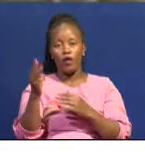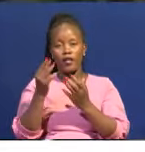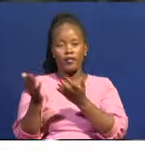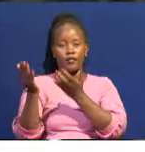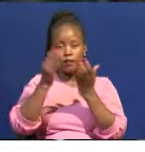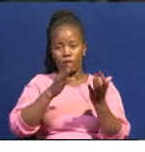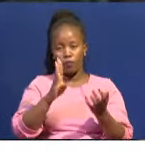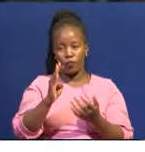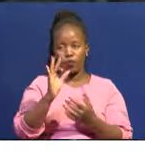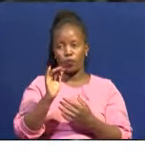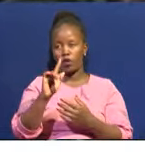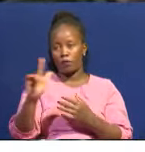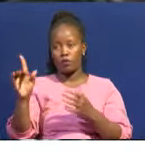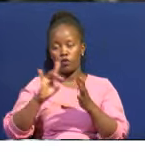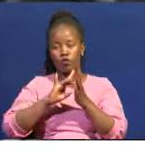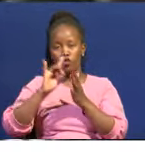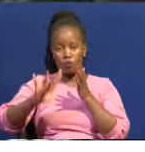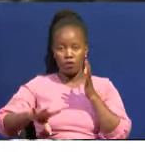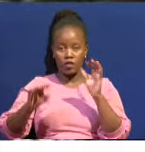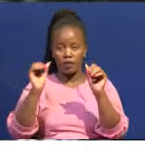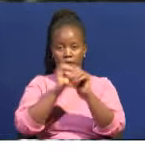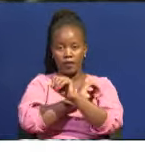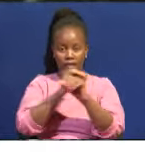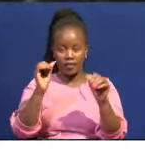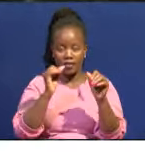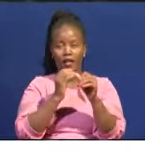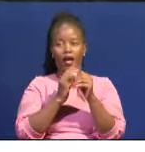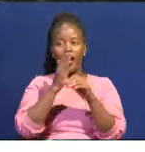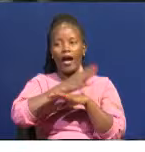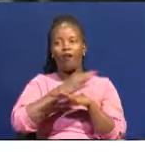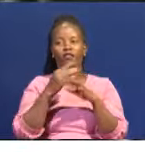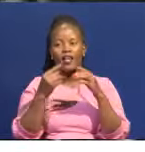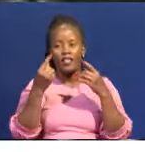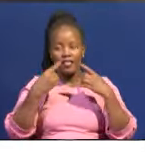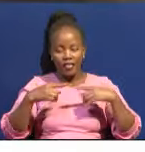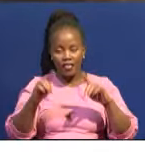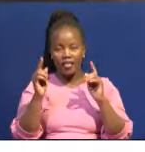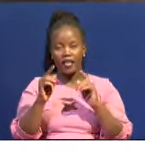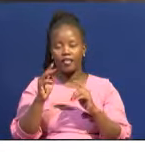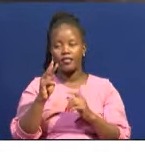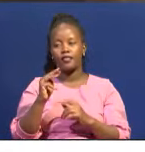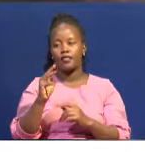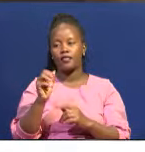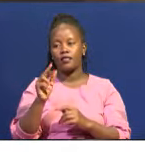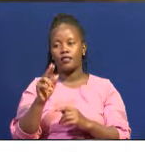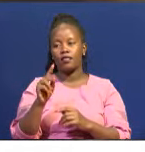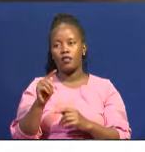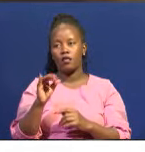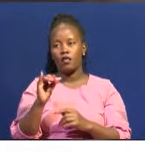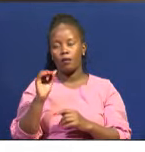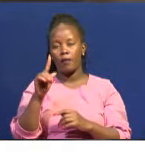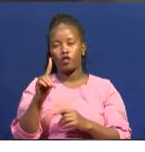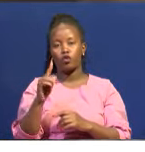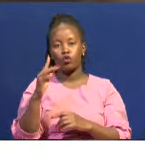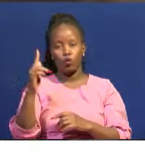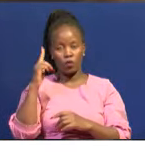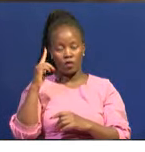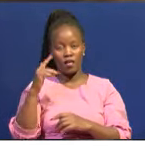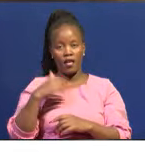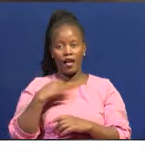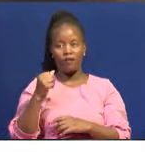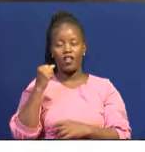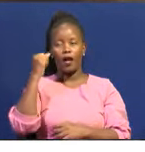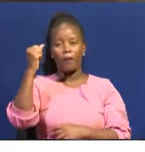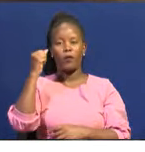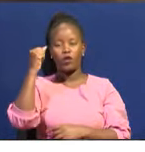Suk-yeol after he declared martial law and reversed the move hours later, triggering a political crisis in Asia's